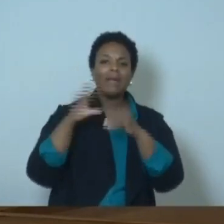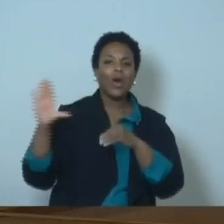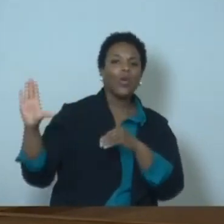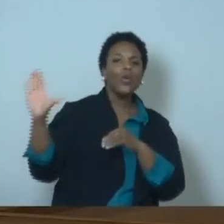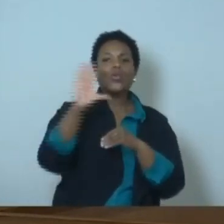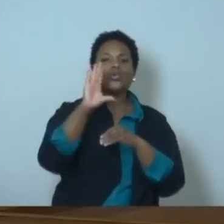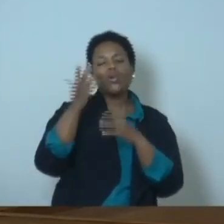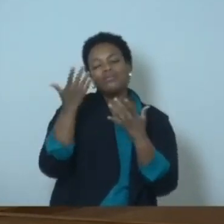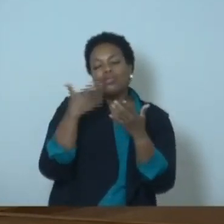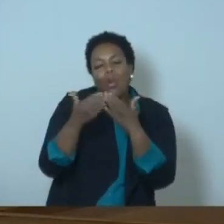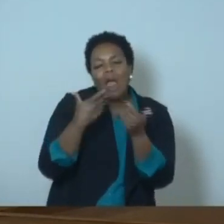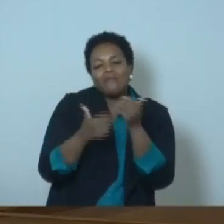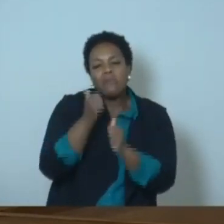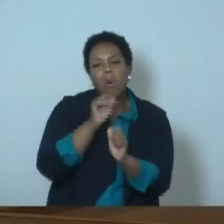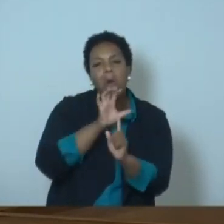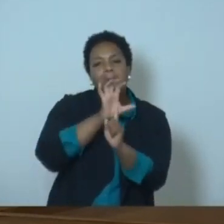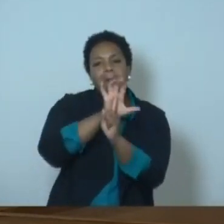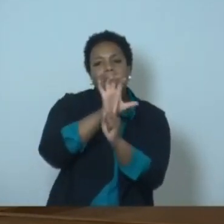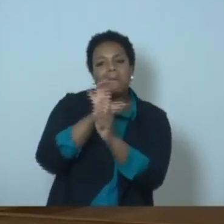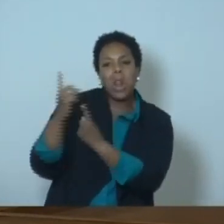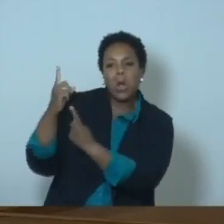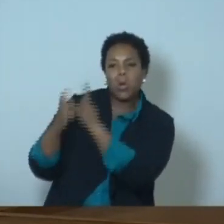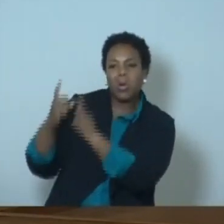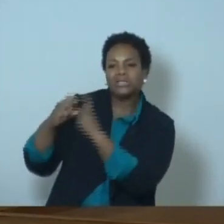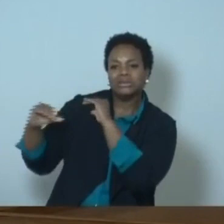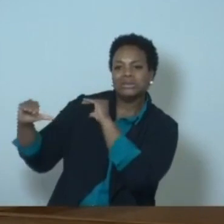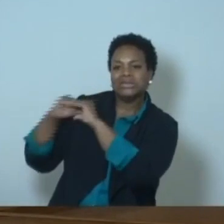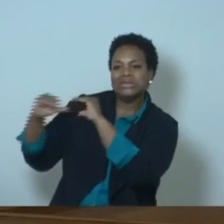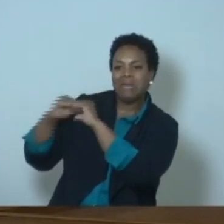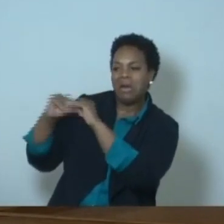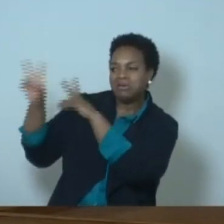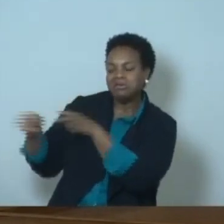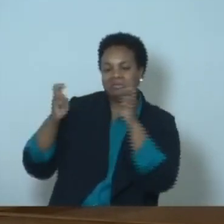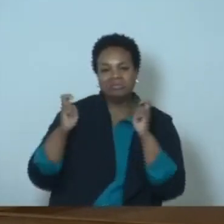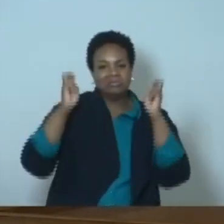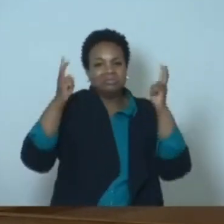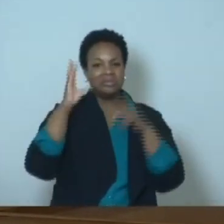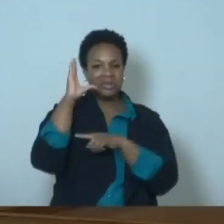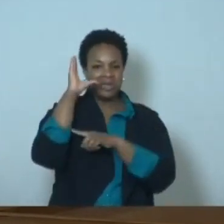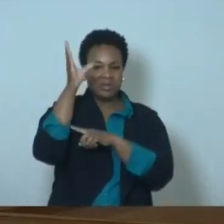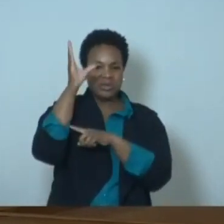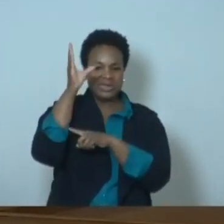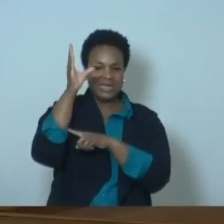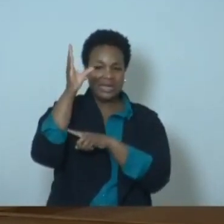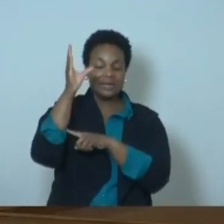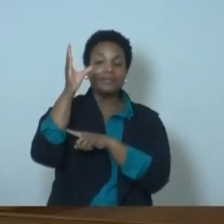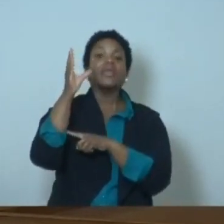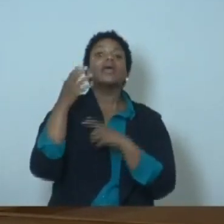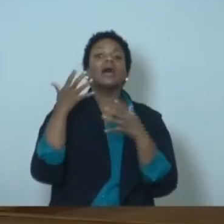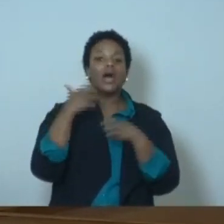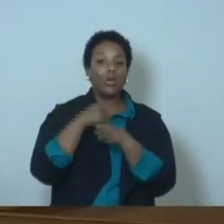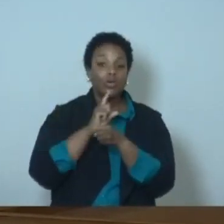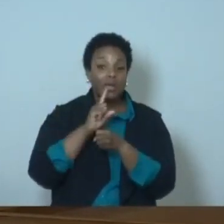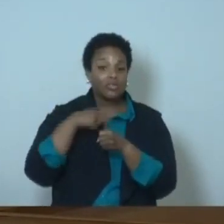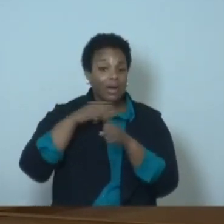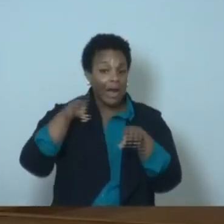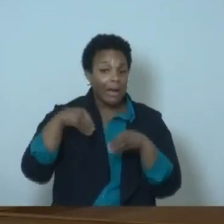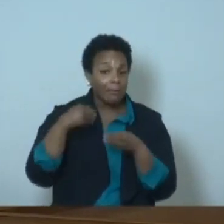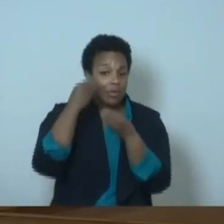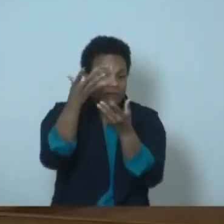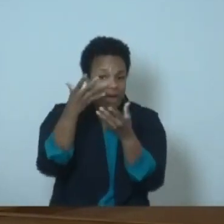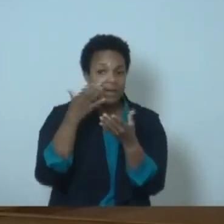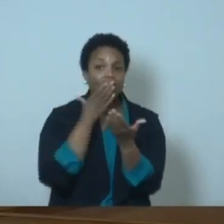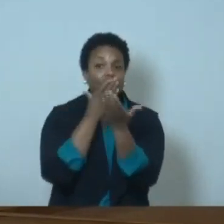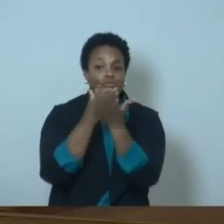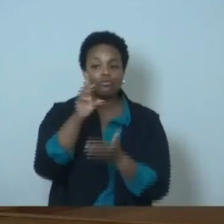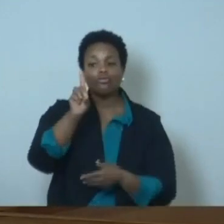to go through some of those things that have been in the news to make sure that you had the data that you needed to make responsible decisions about